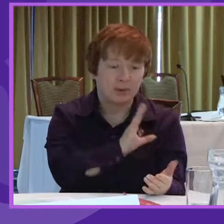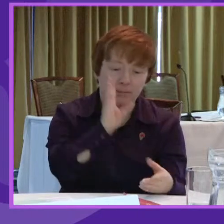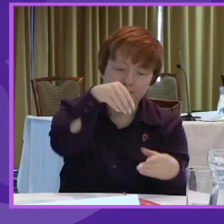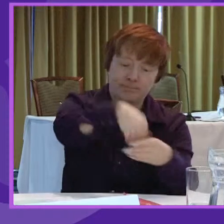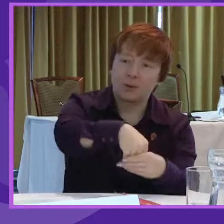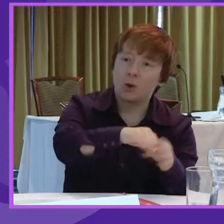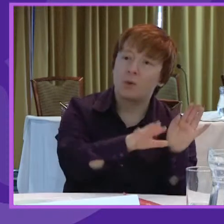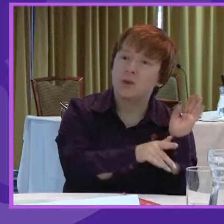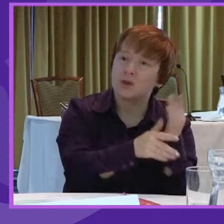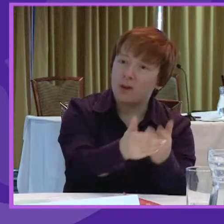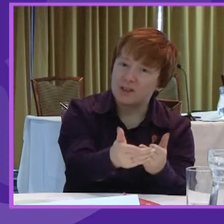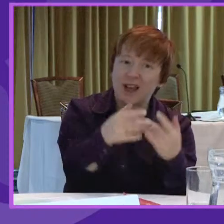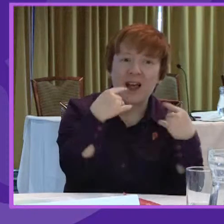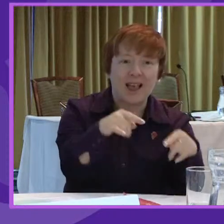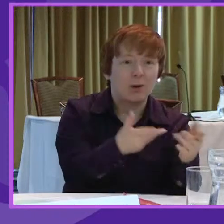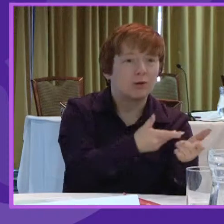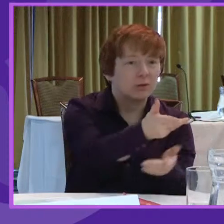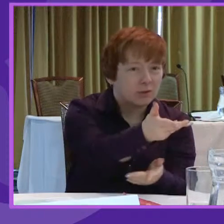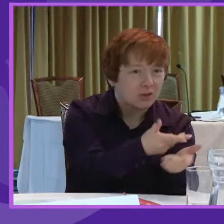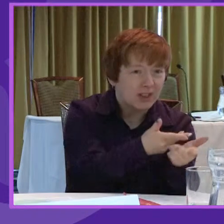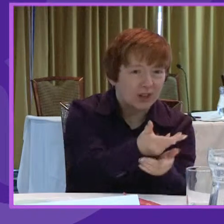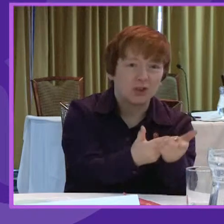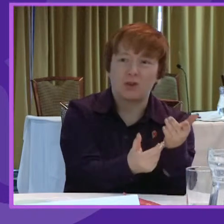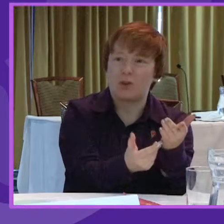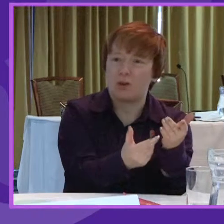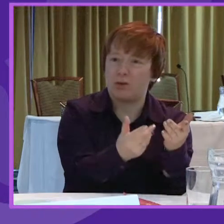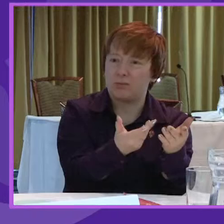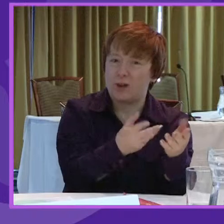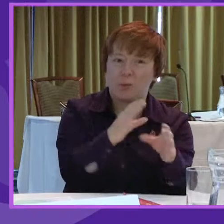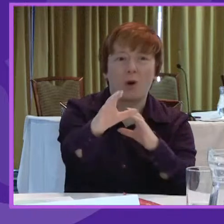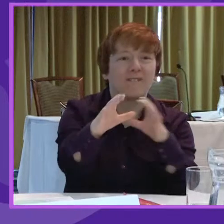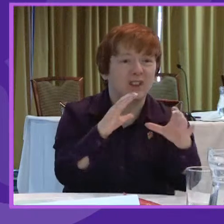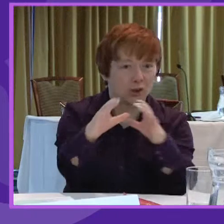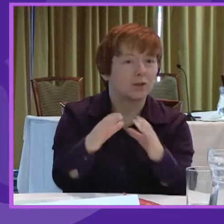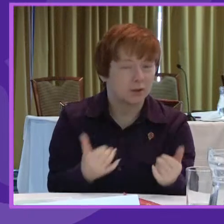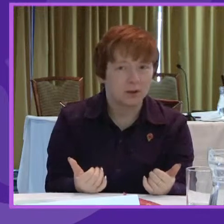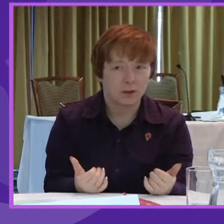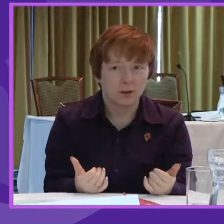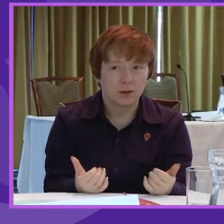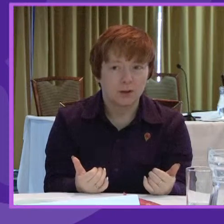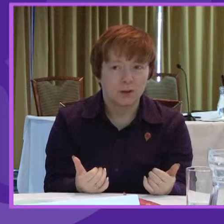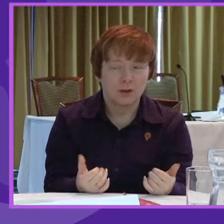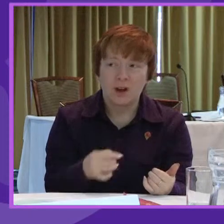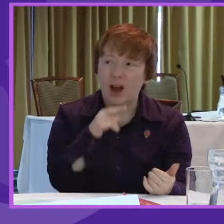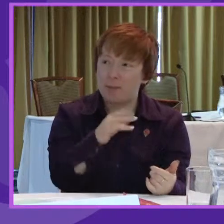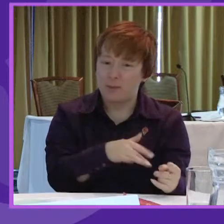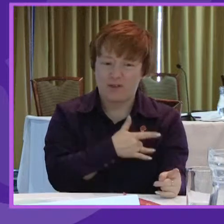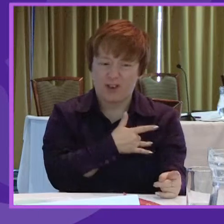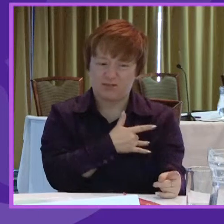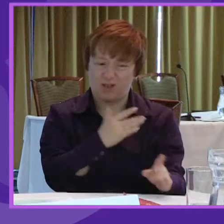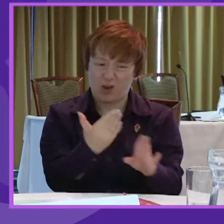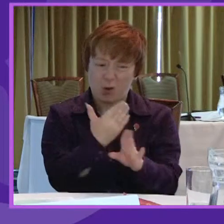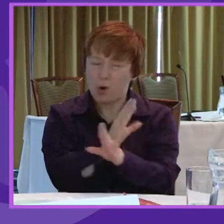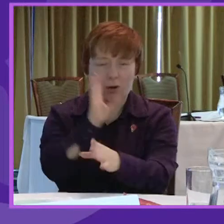in the services that allows opportunities for consultation and conversation. And there is an issue about that kind of work not being